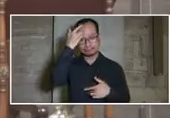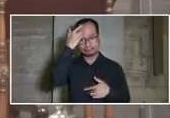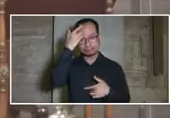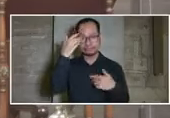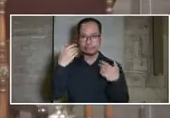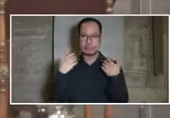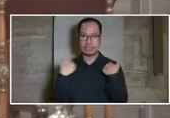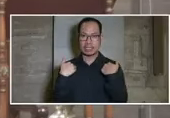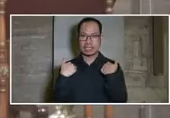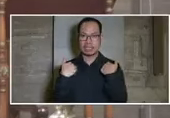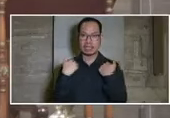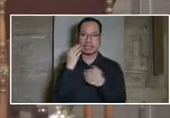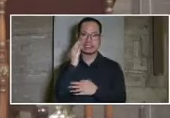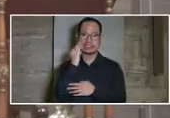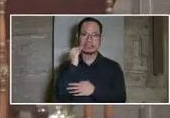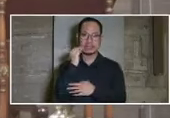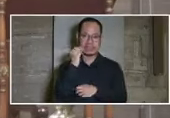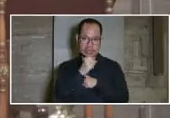may pinagdadaanan.